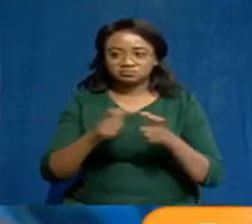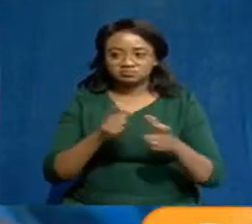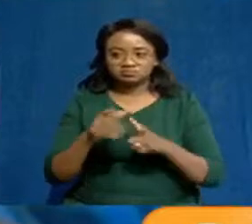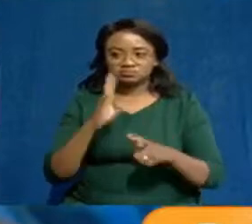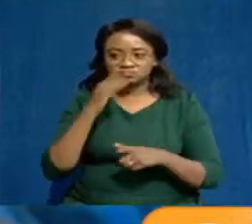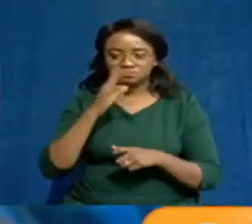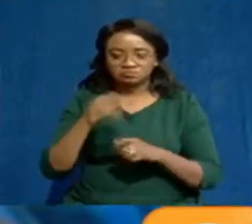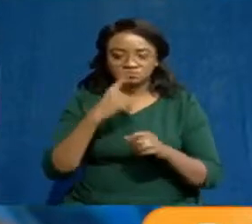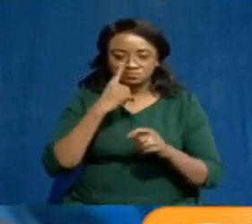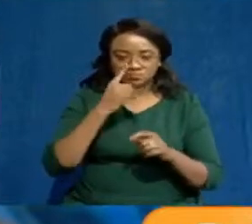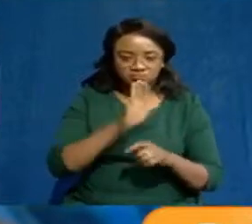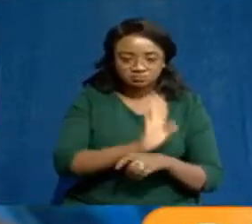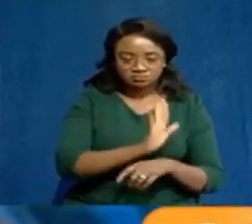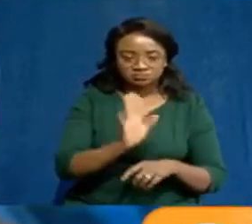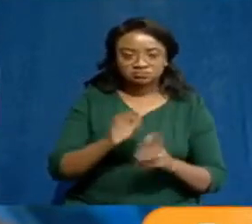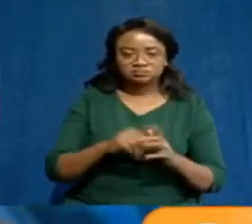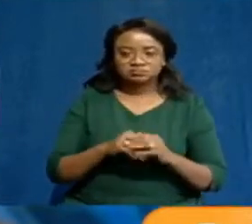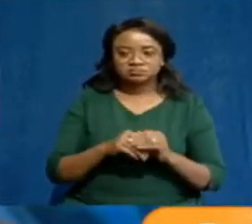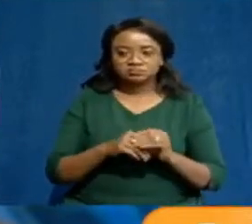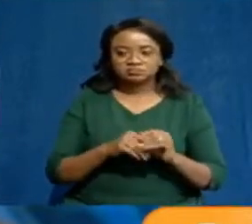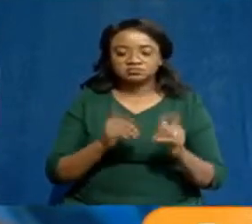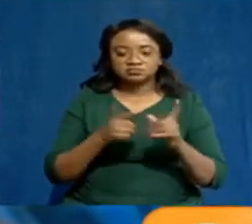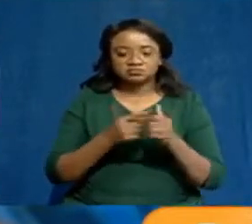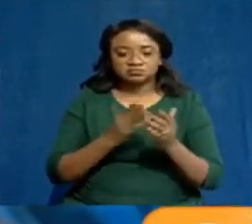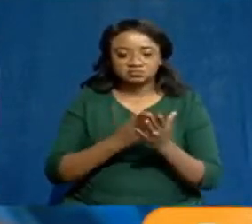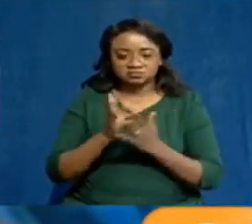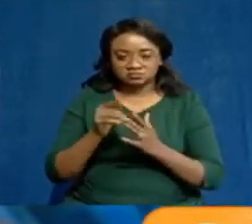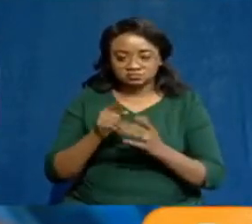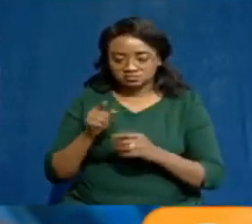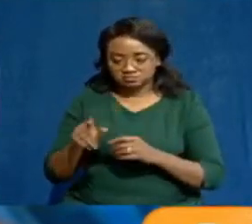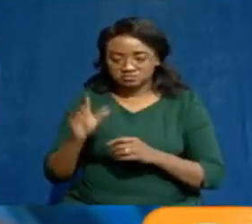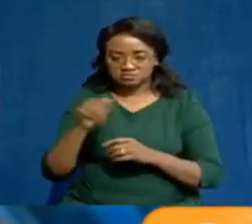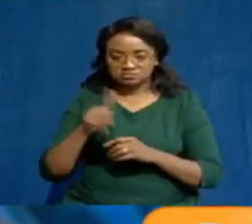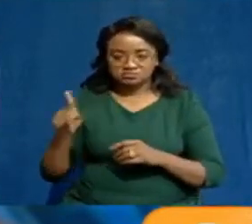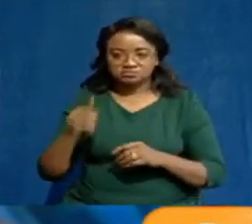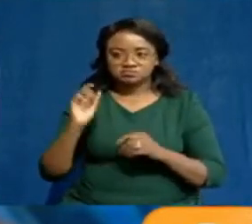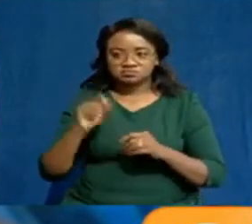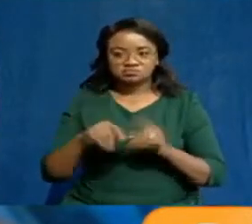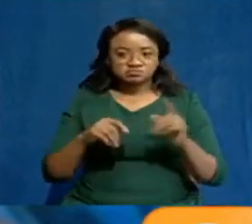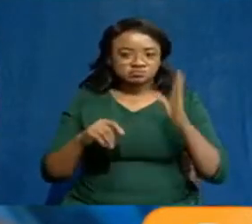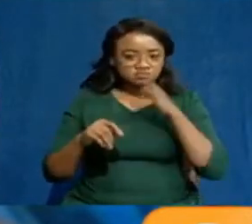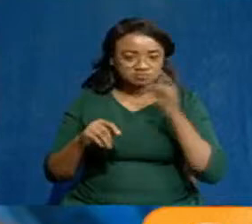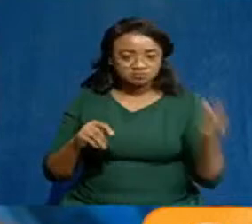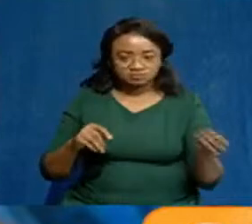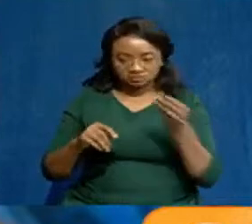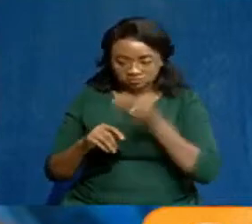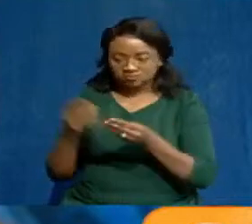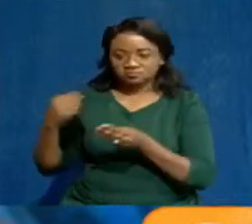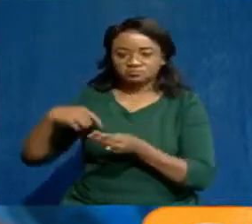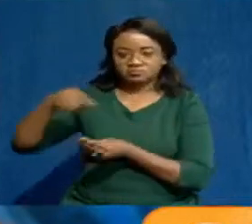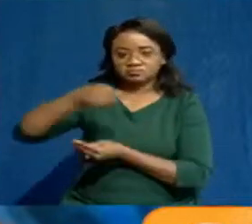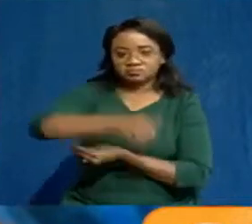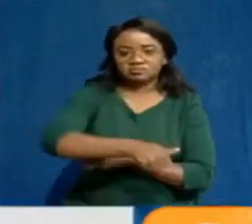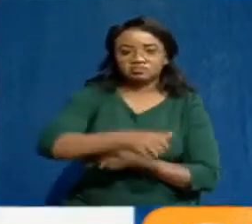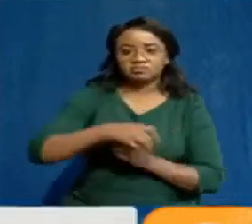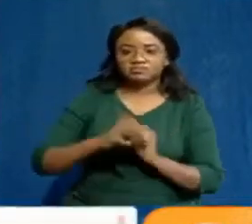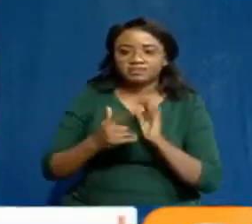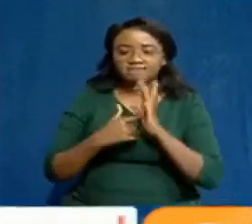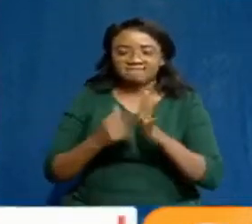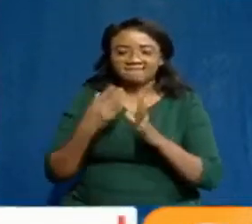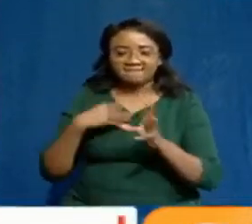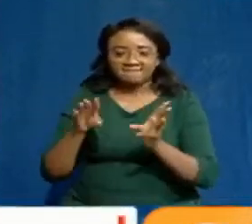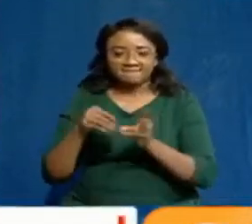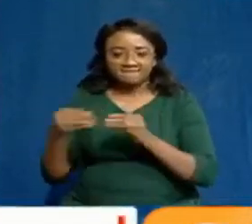from the residential homes, and then via the app, they can trade that waste. For example, we have a feature for plastic waste